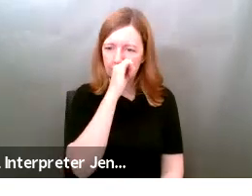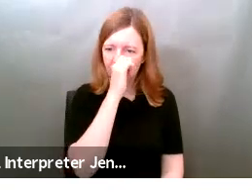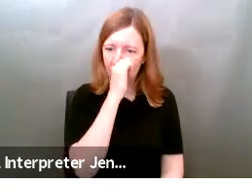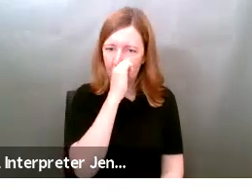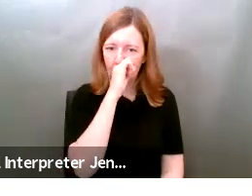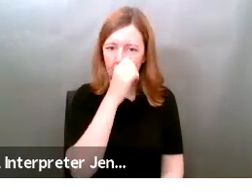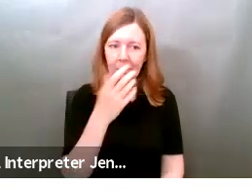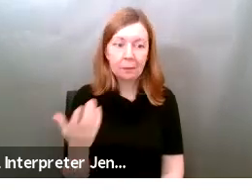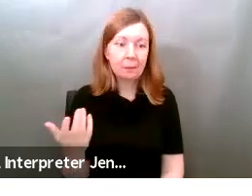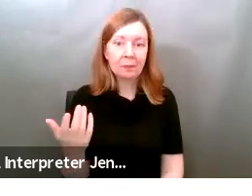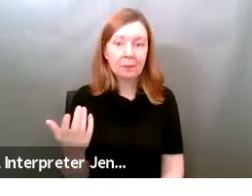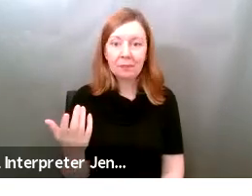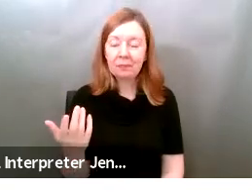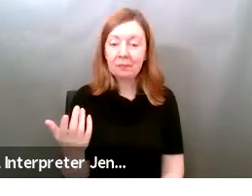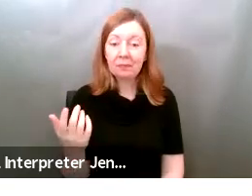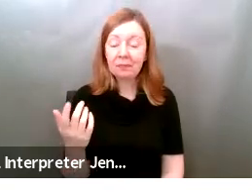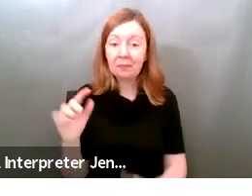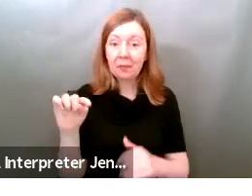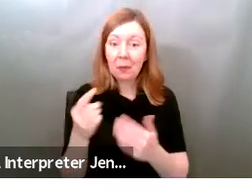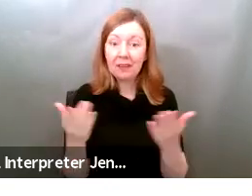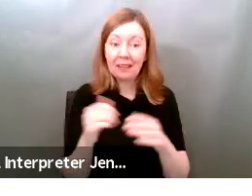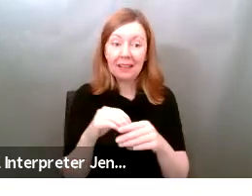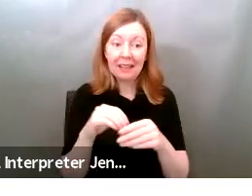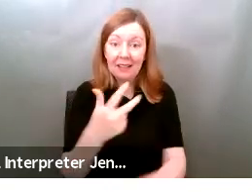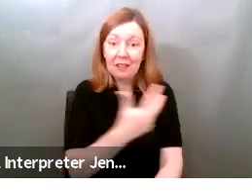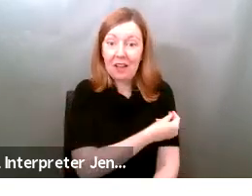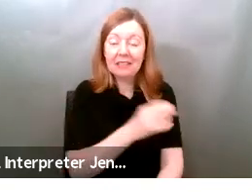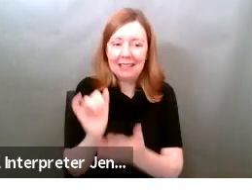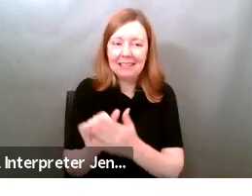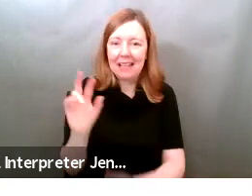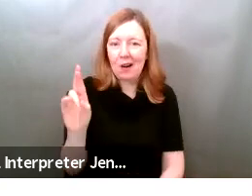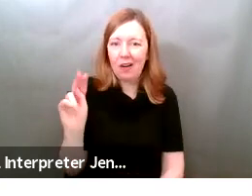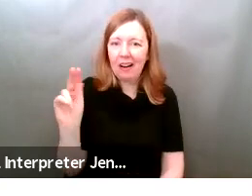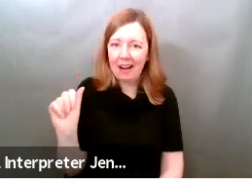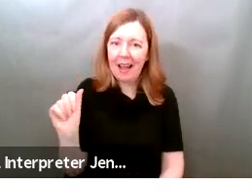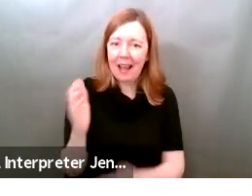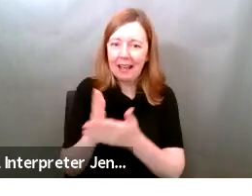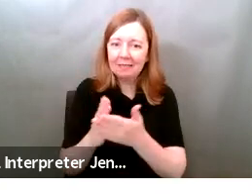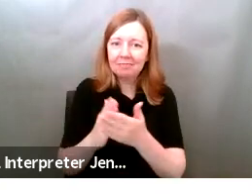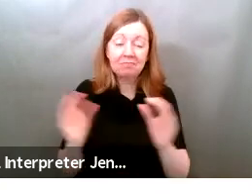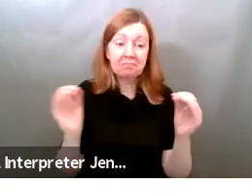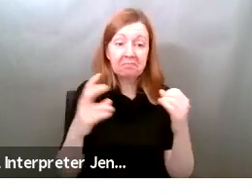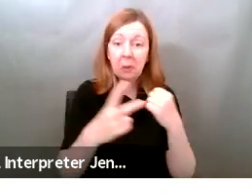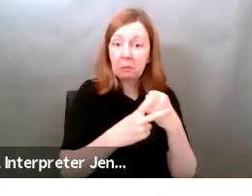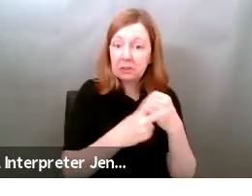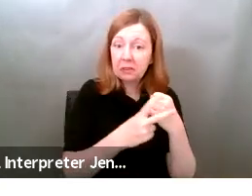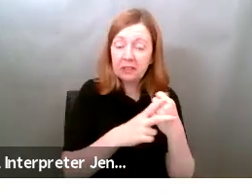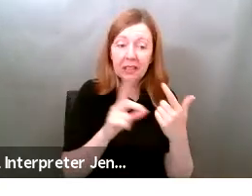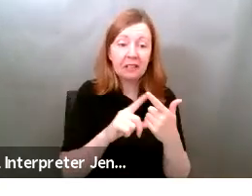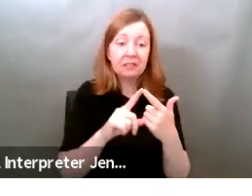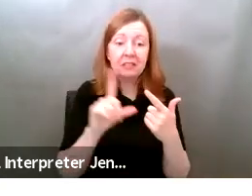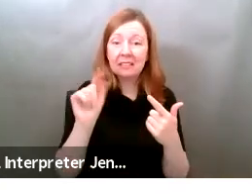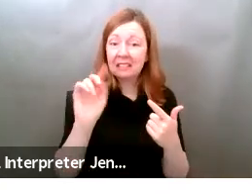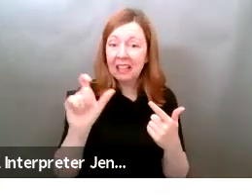really the only thing of note in this vaccine is that RNA particle. There's no preservatives, there's no